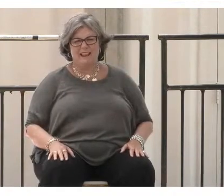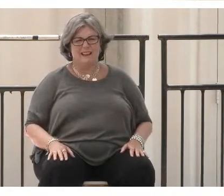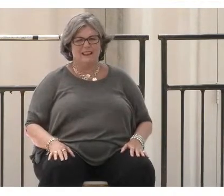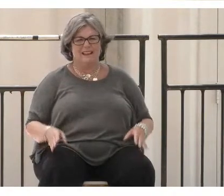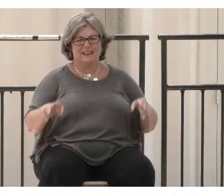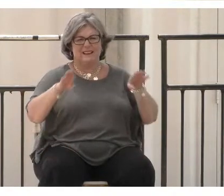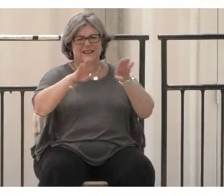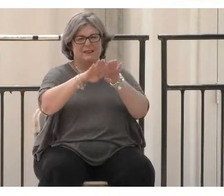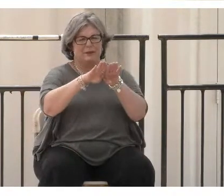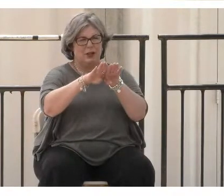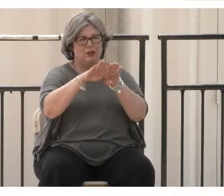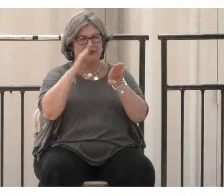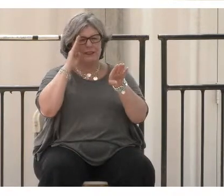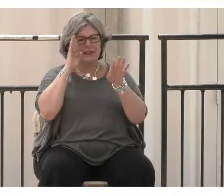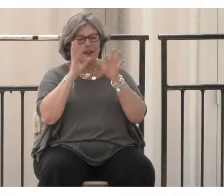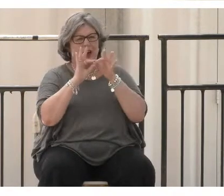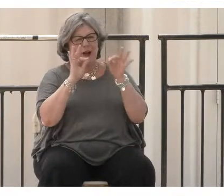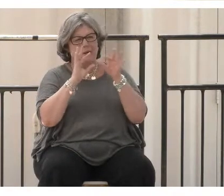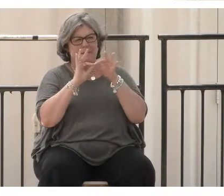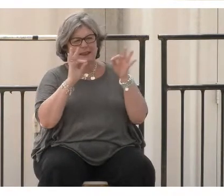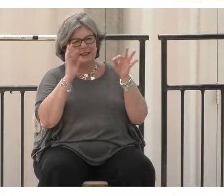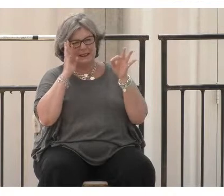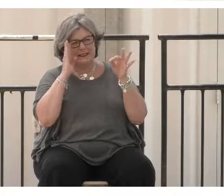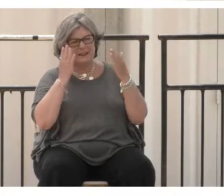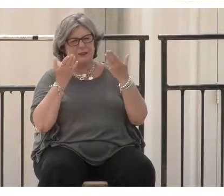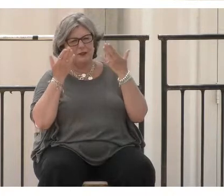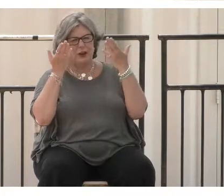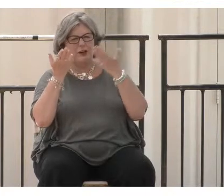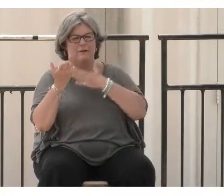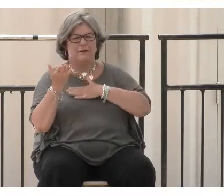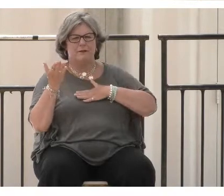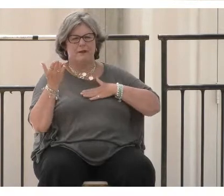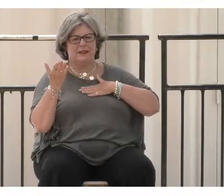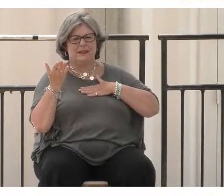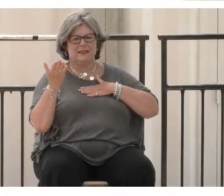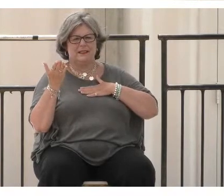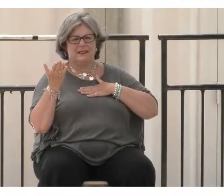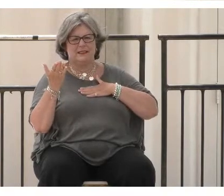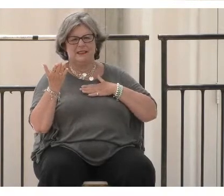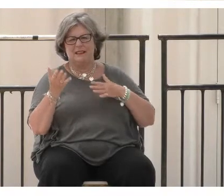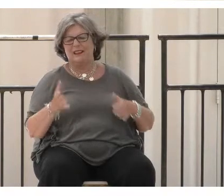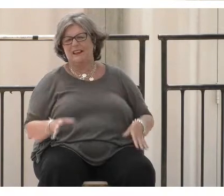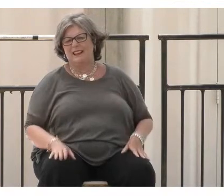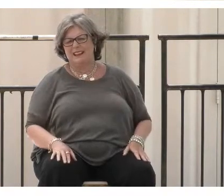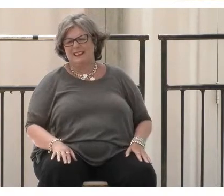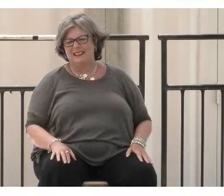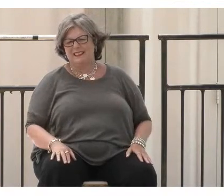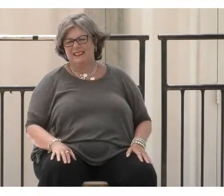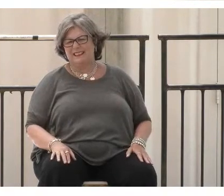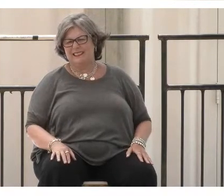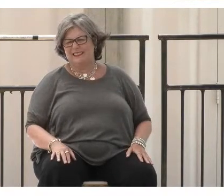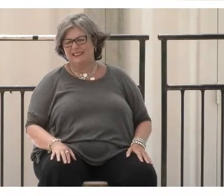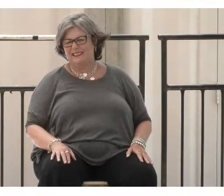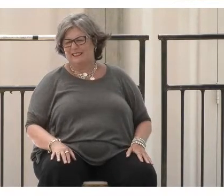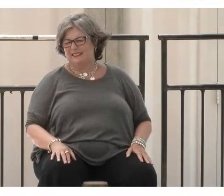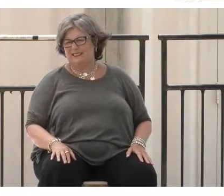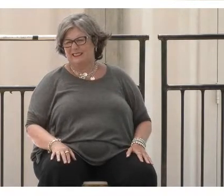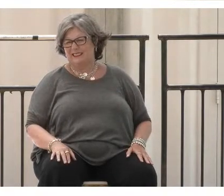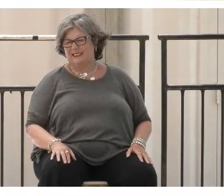on closing, I would like to ask us to offer a round of... Was there a question? There's a lady here. Oh, so sorry. Please.